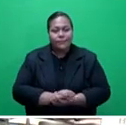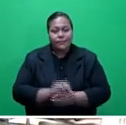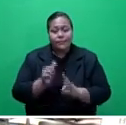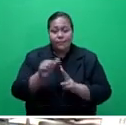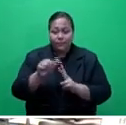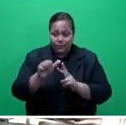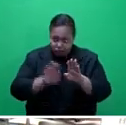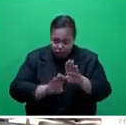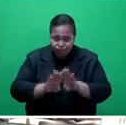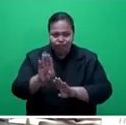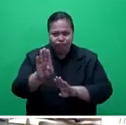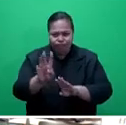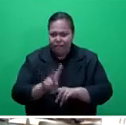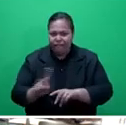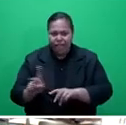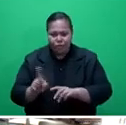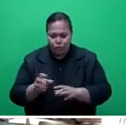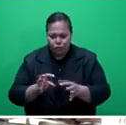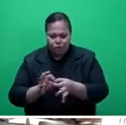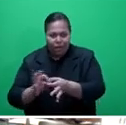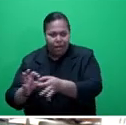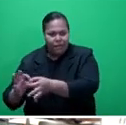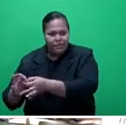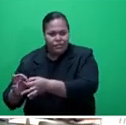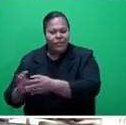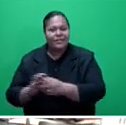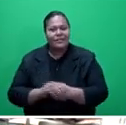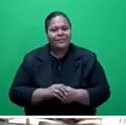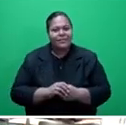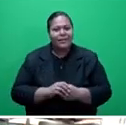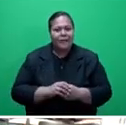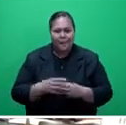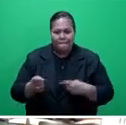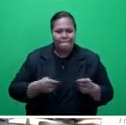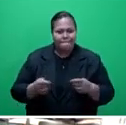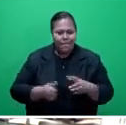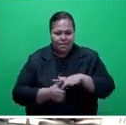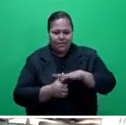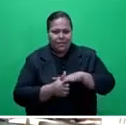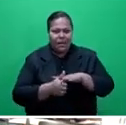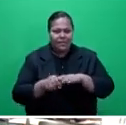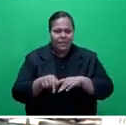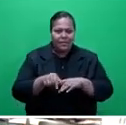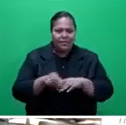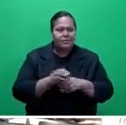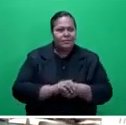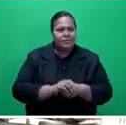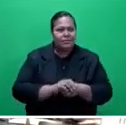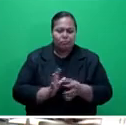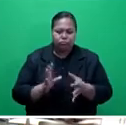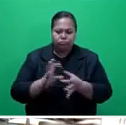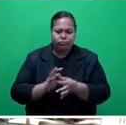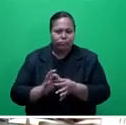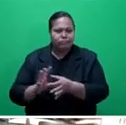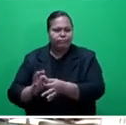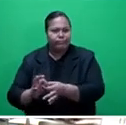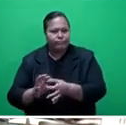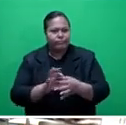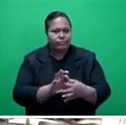chains and market access, including bubbles, targeting marketing of key sectors and